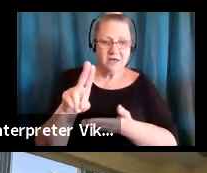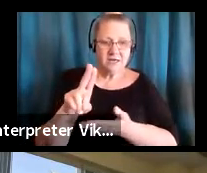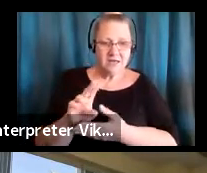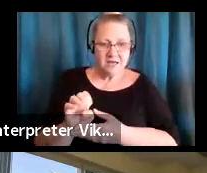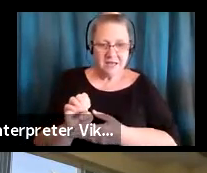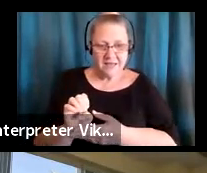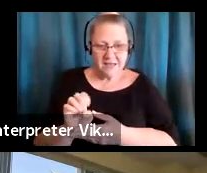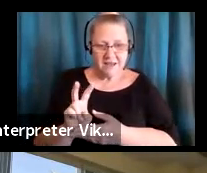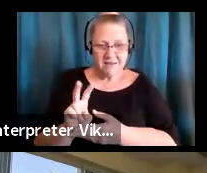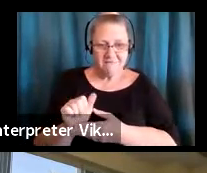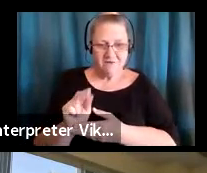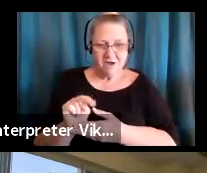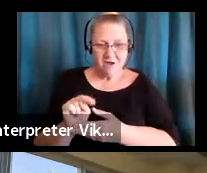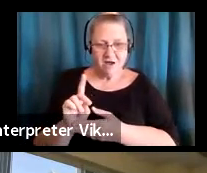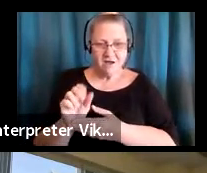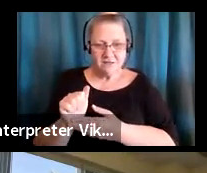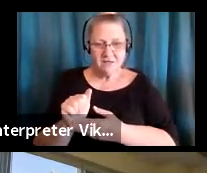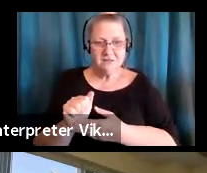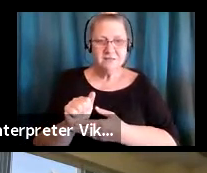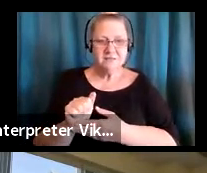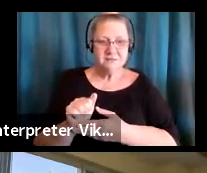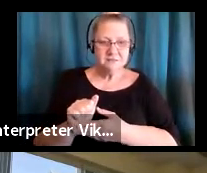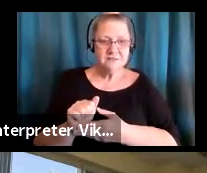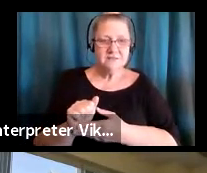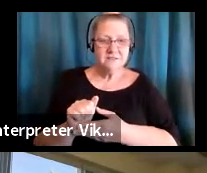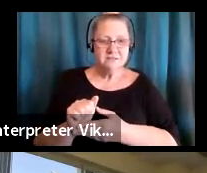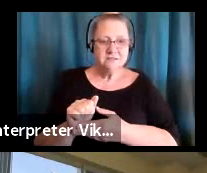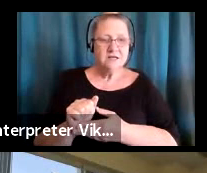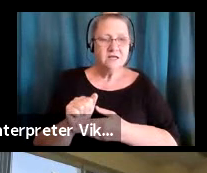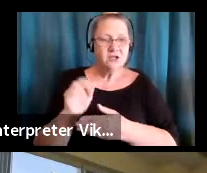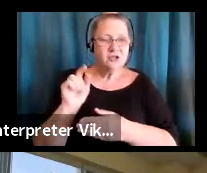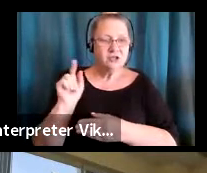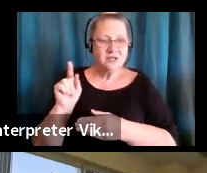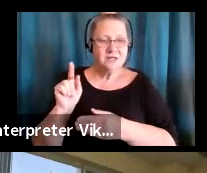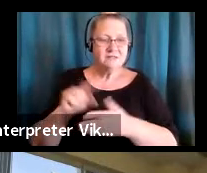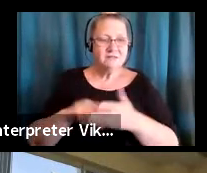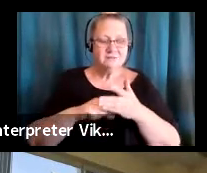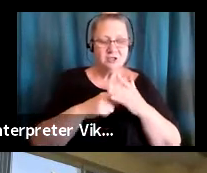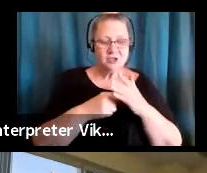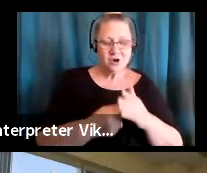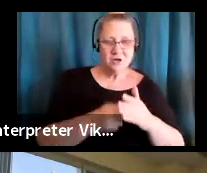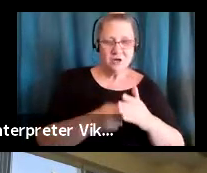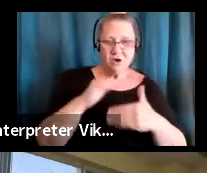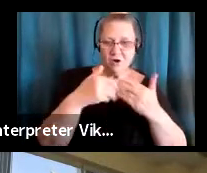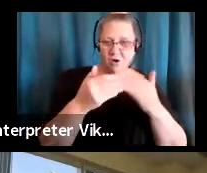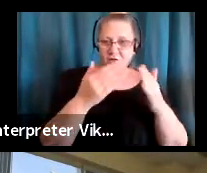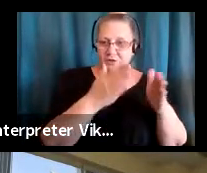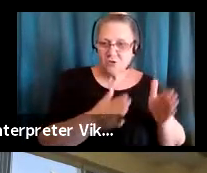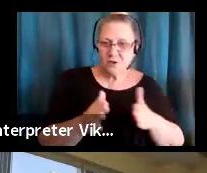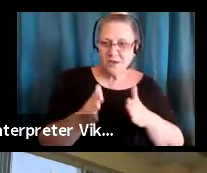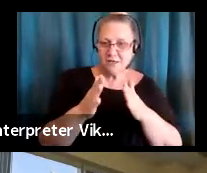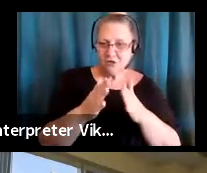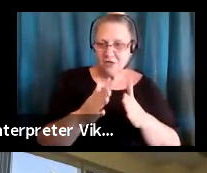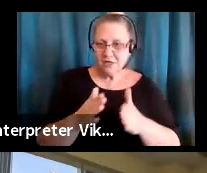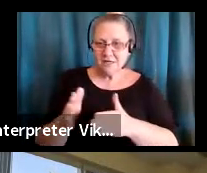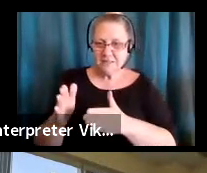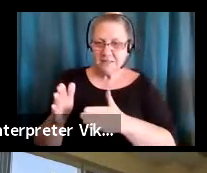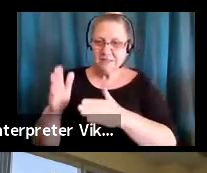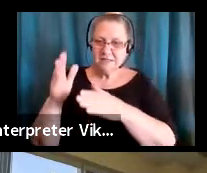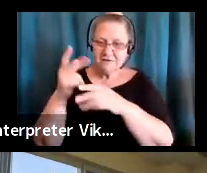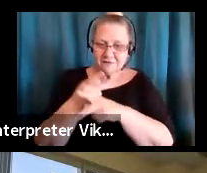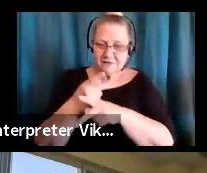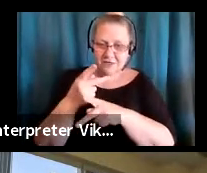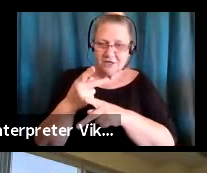Operations, who has really spearheaded a lot of the logistic and operational strategies and really has been a force